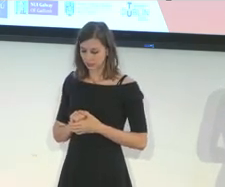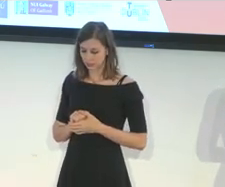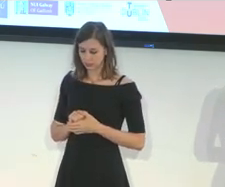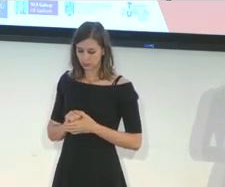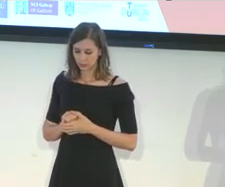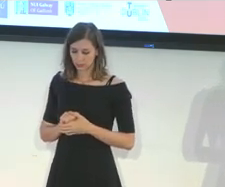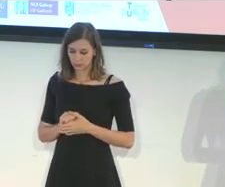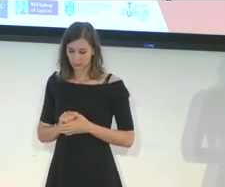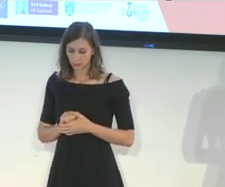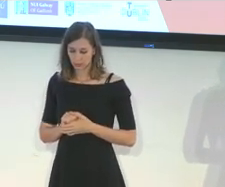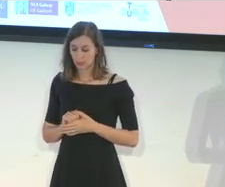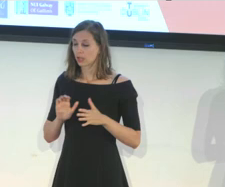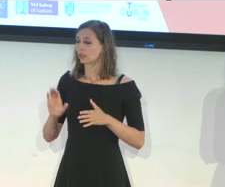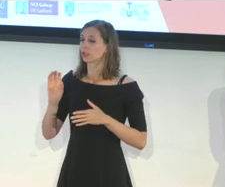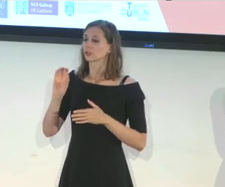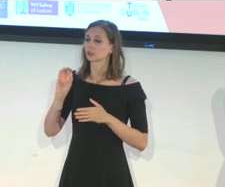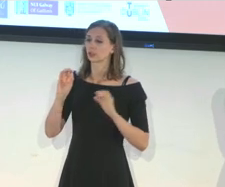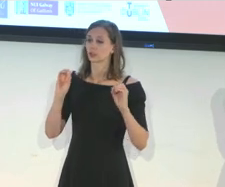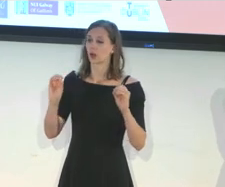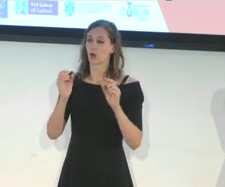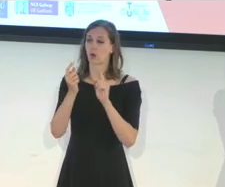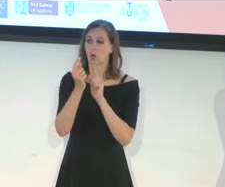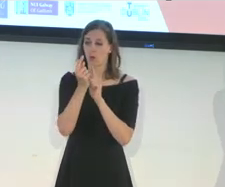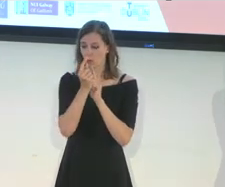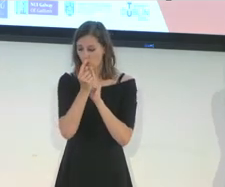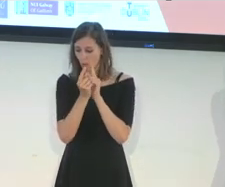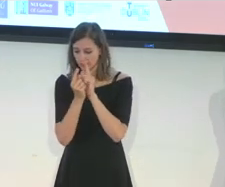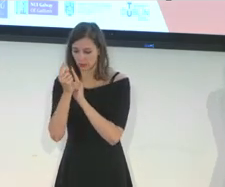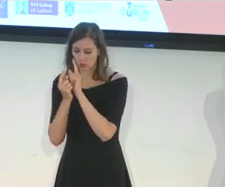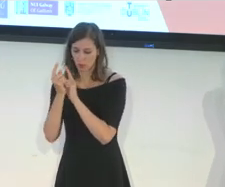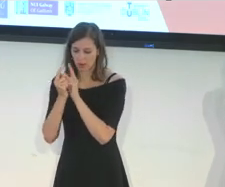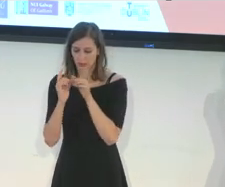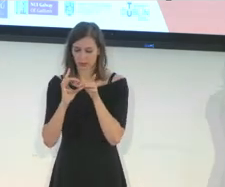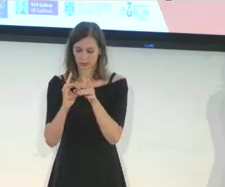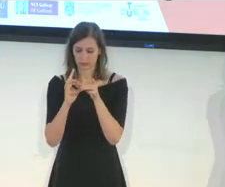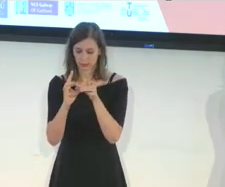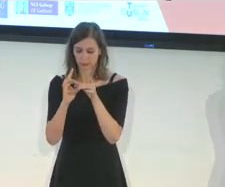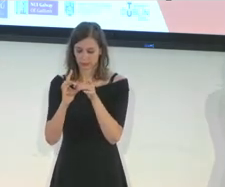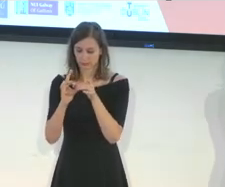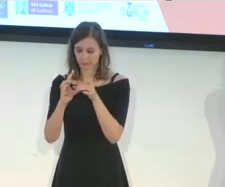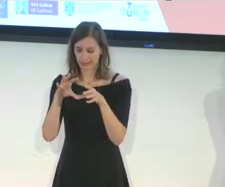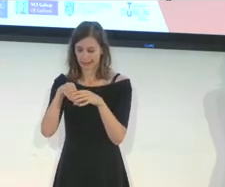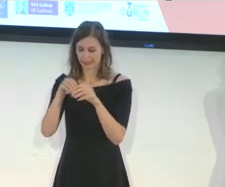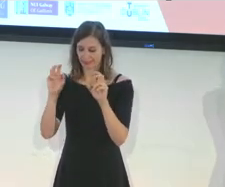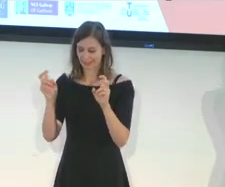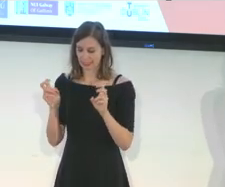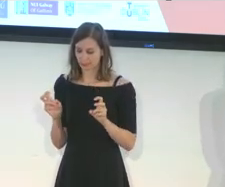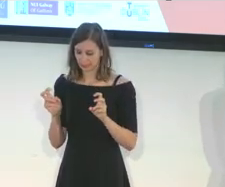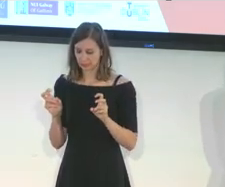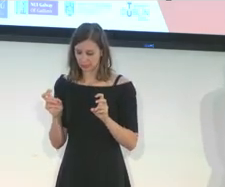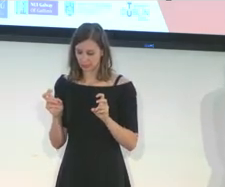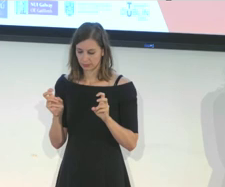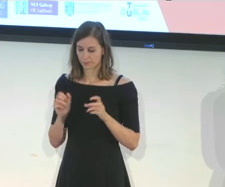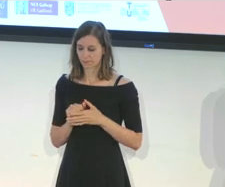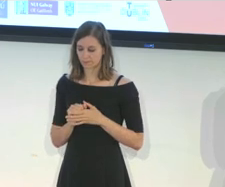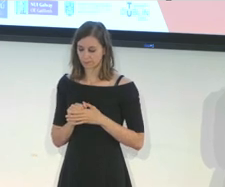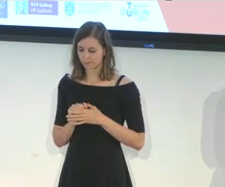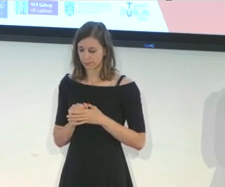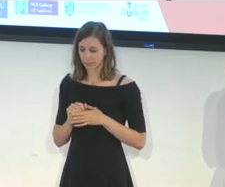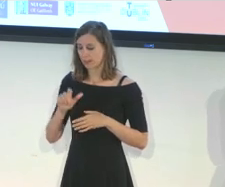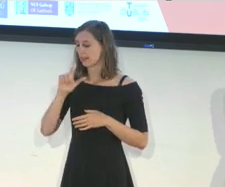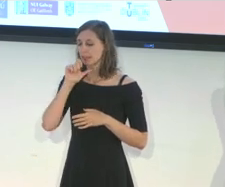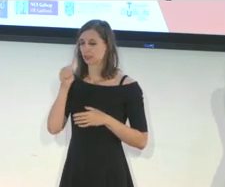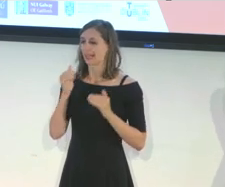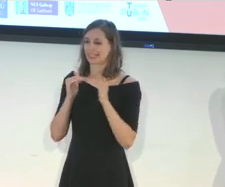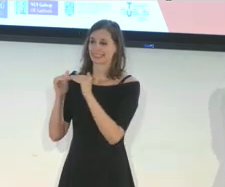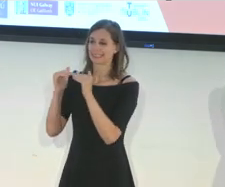there is no one-to-one correspondence between wisms and phonemes. There is an uneven distribution between